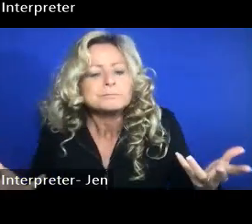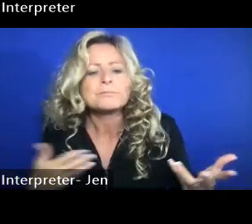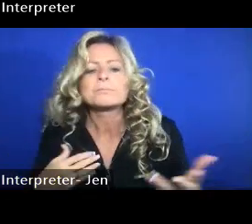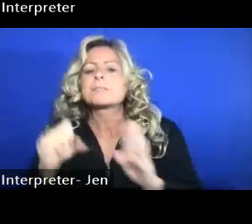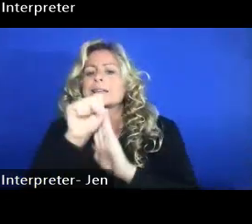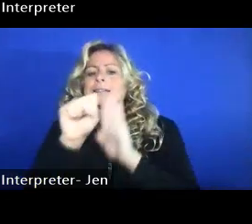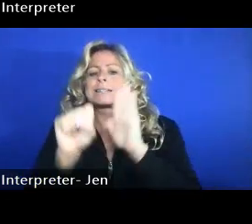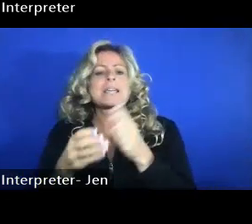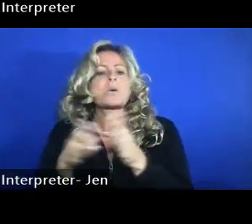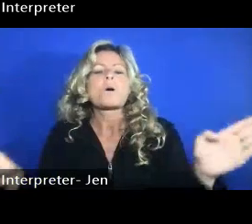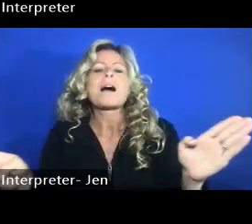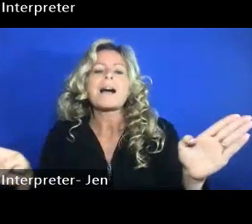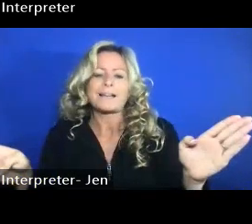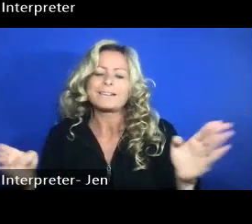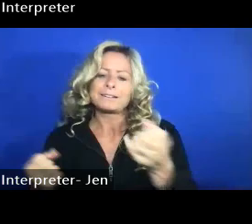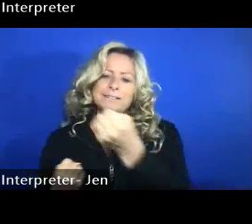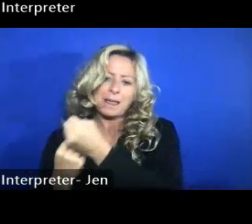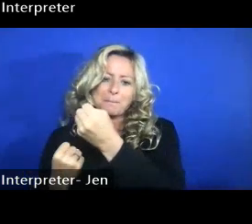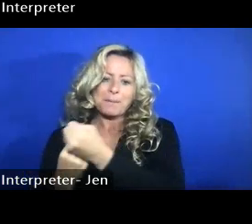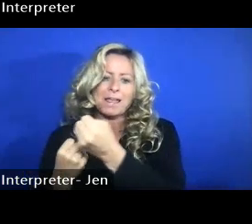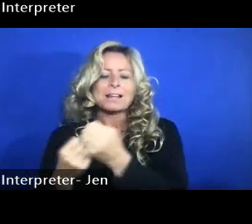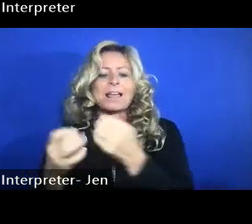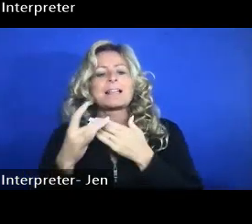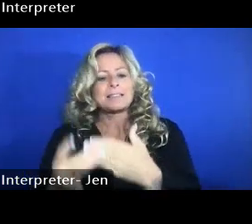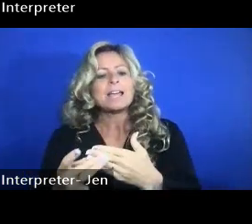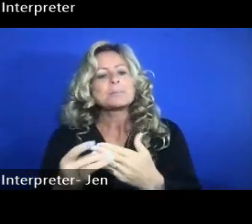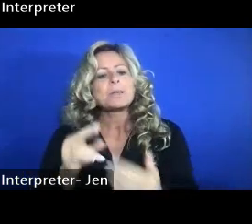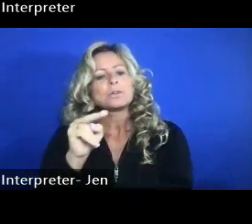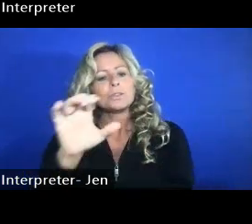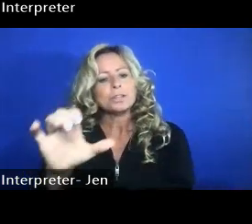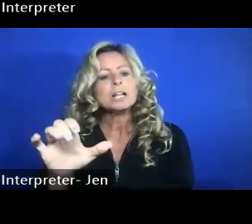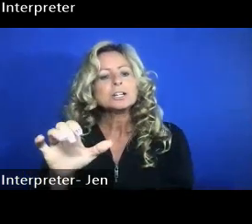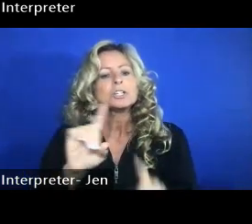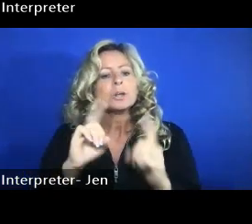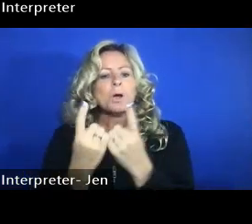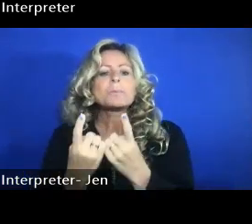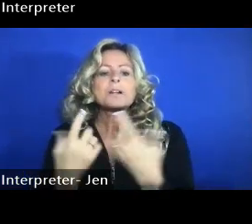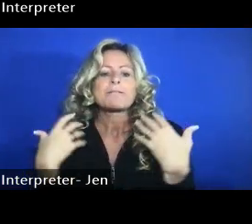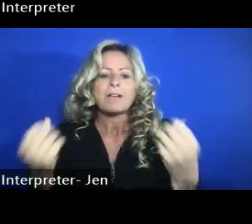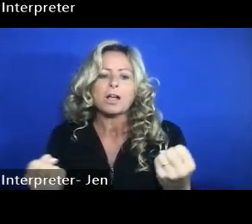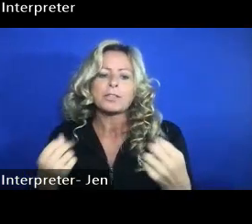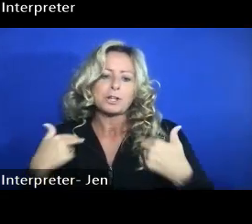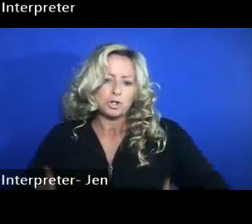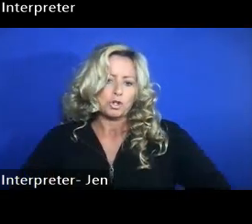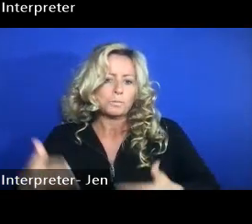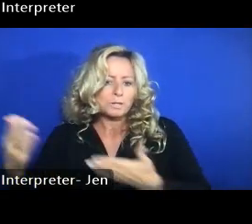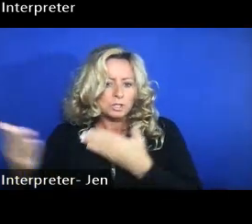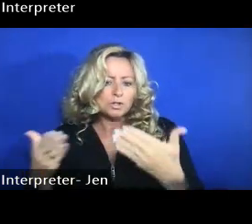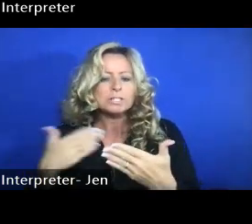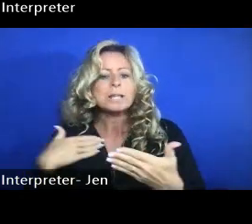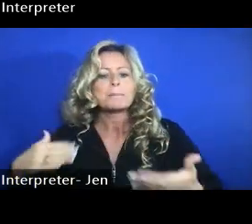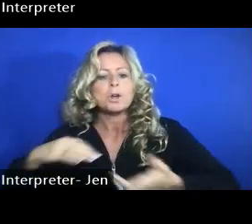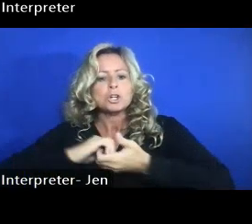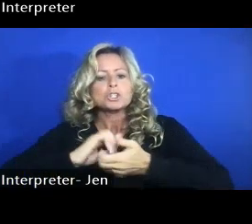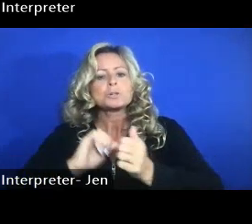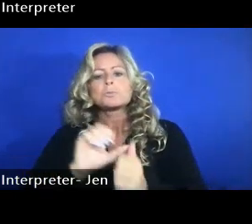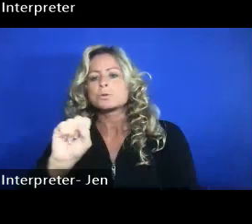statewide campaign led by the North Carolina Department of Health and Human Services in partnership with Shatterproof, which is a